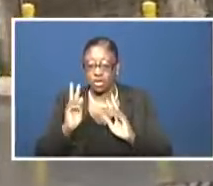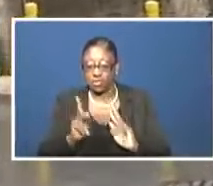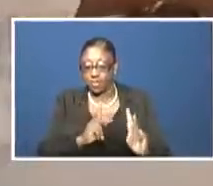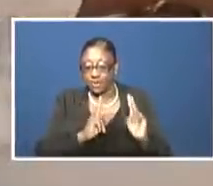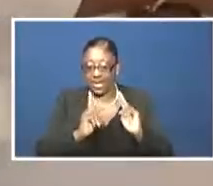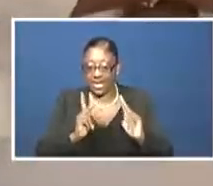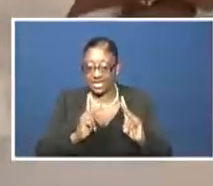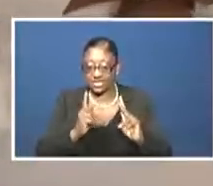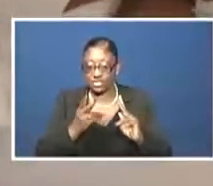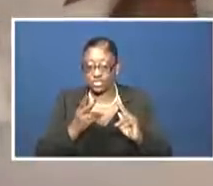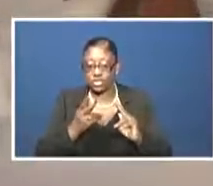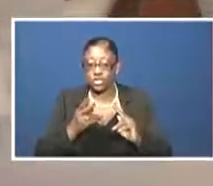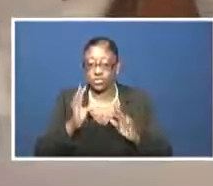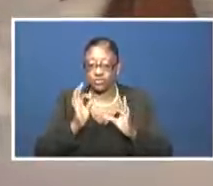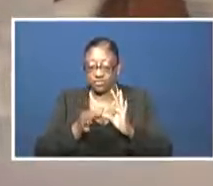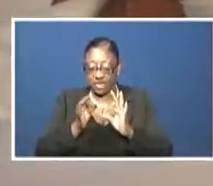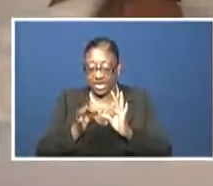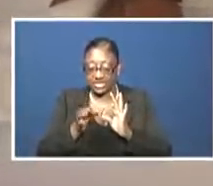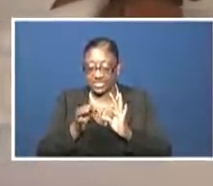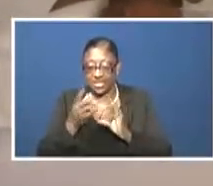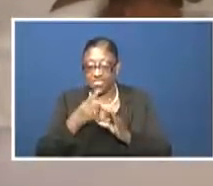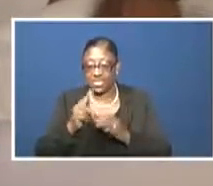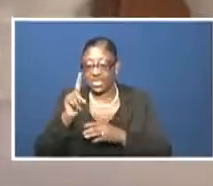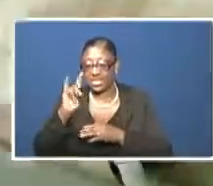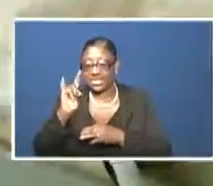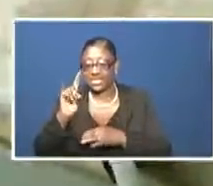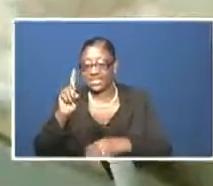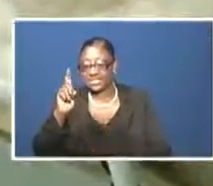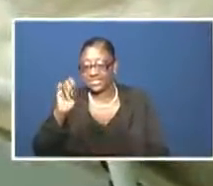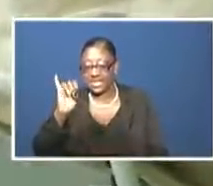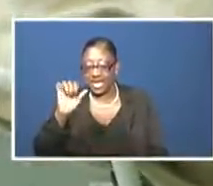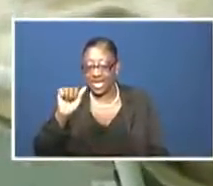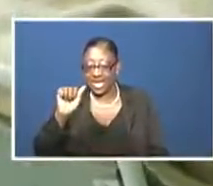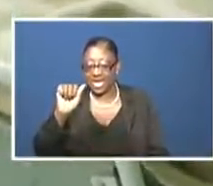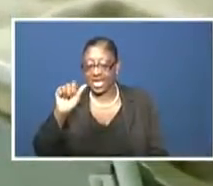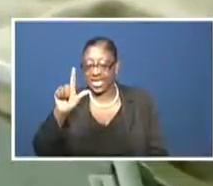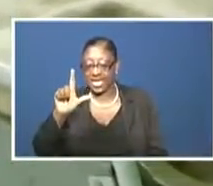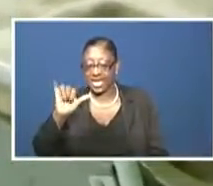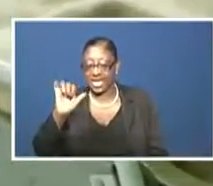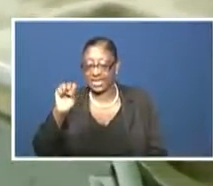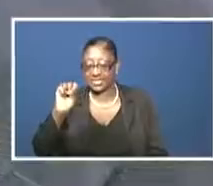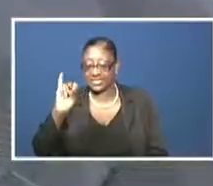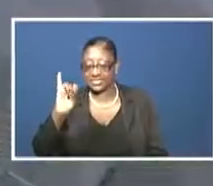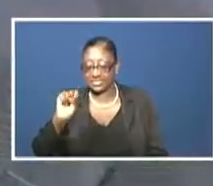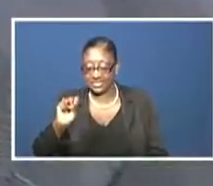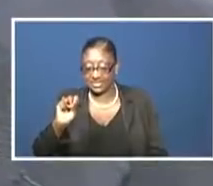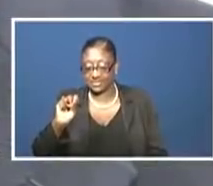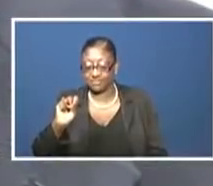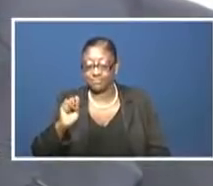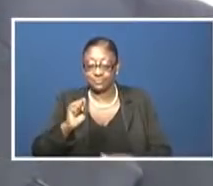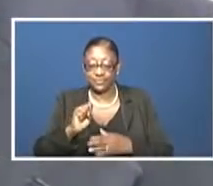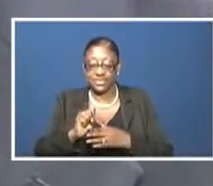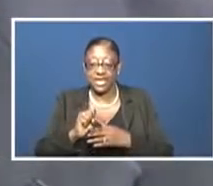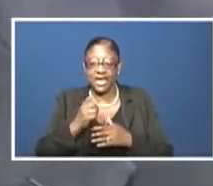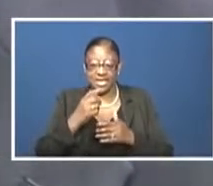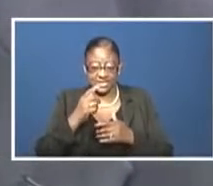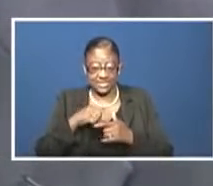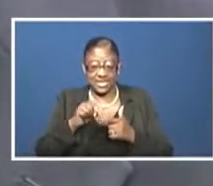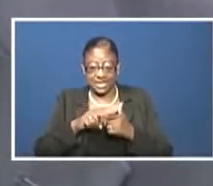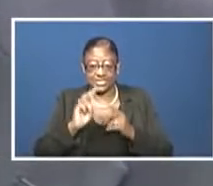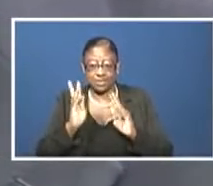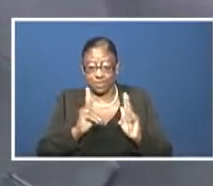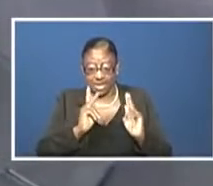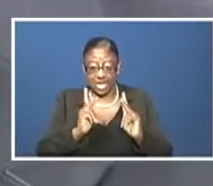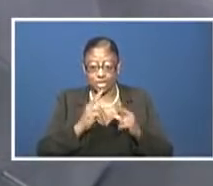to upgrade the dialysis unit at the Princess Margaret Hospital. There is a plan in place, hopefully